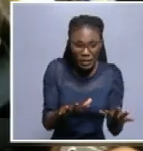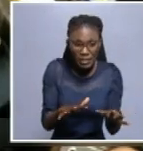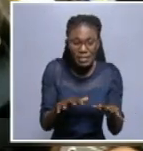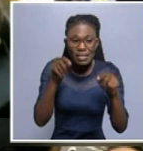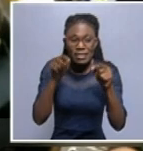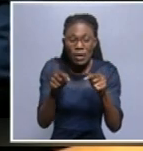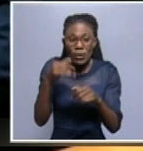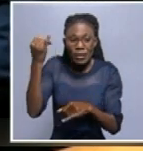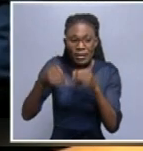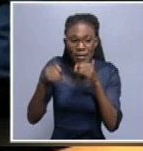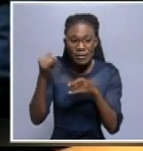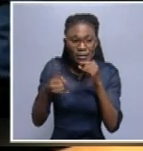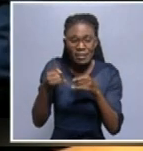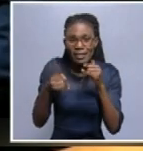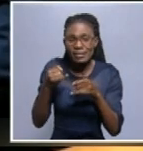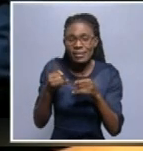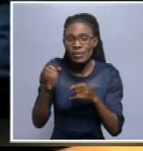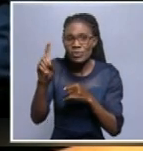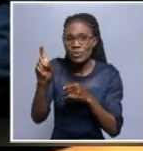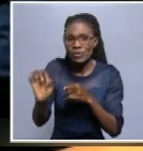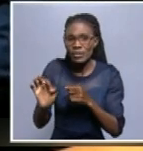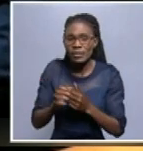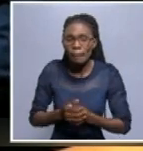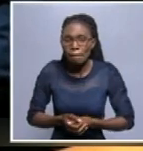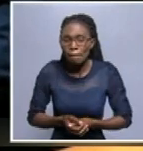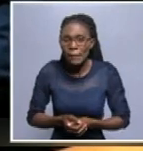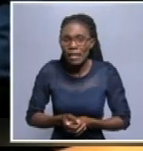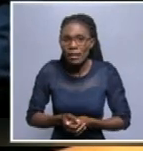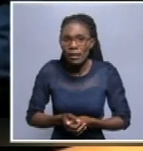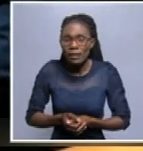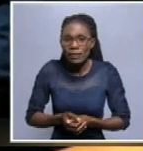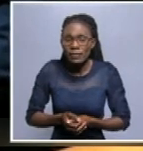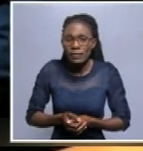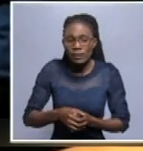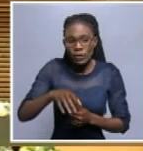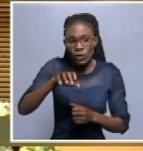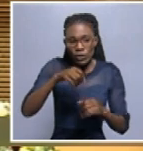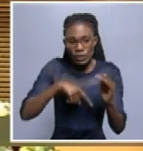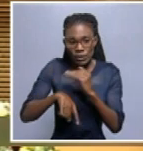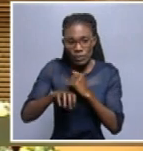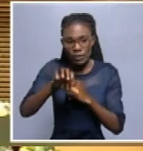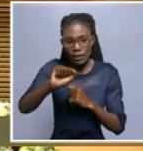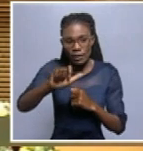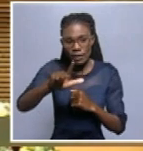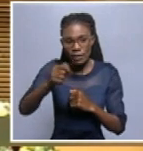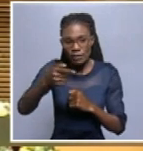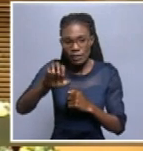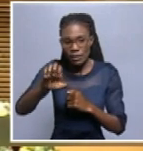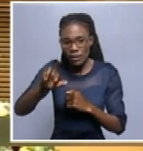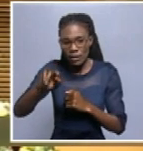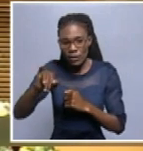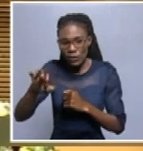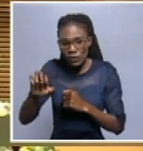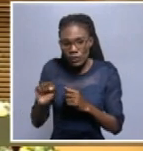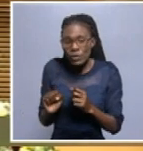or briefly, now the understanding that Algeria is now in the presence of railing